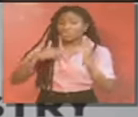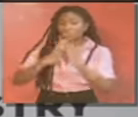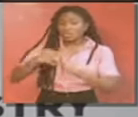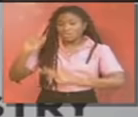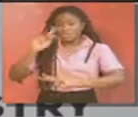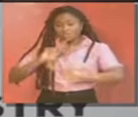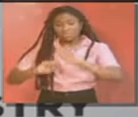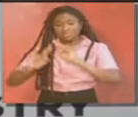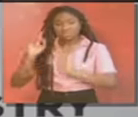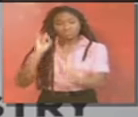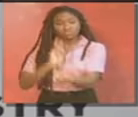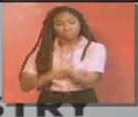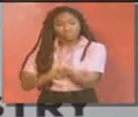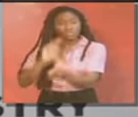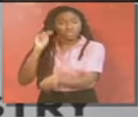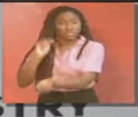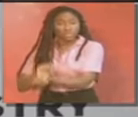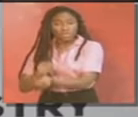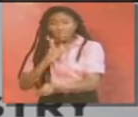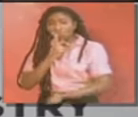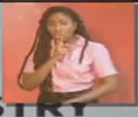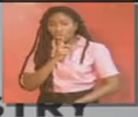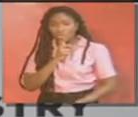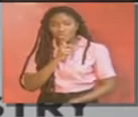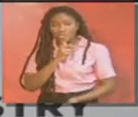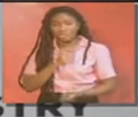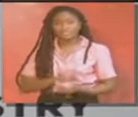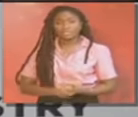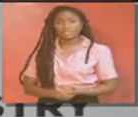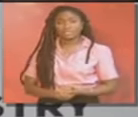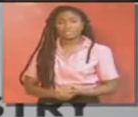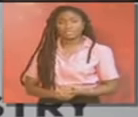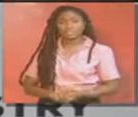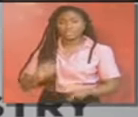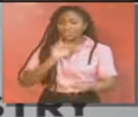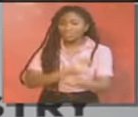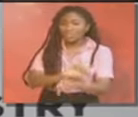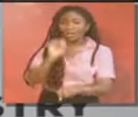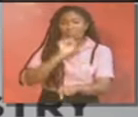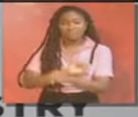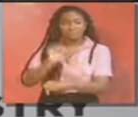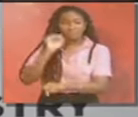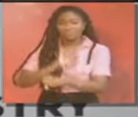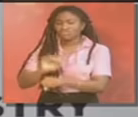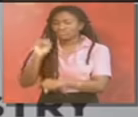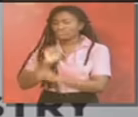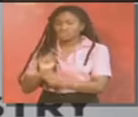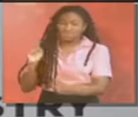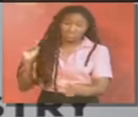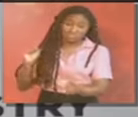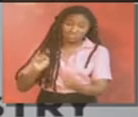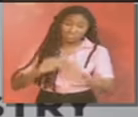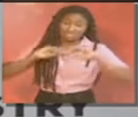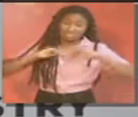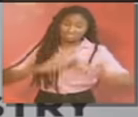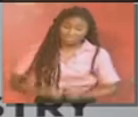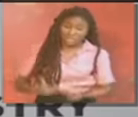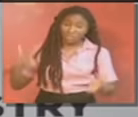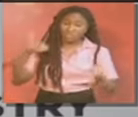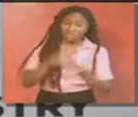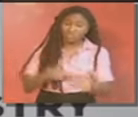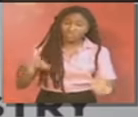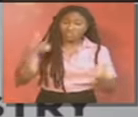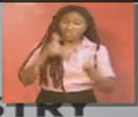frontline staff who have been providing selfless service to the population of Trinidad and Tobago